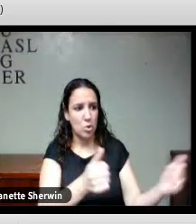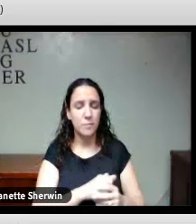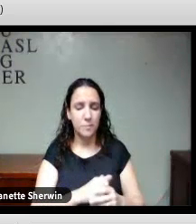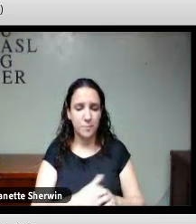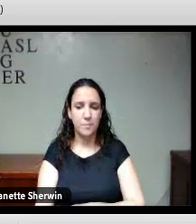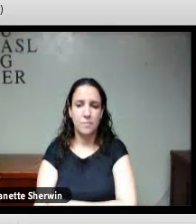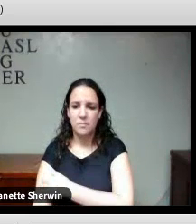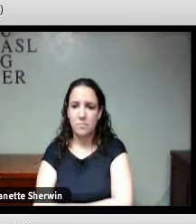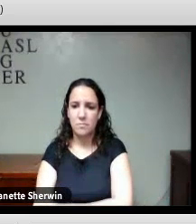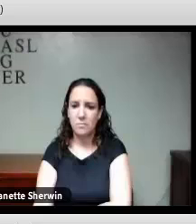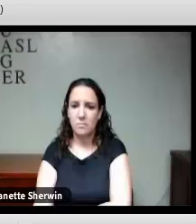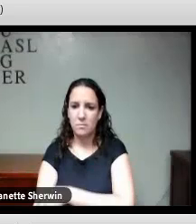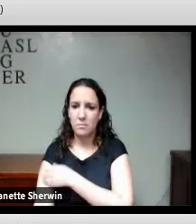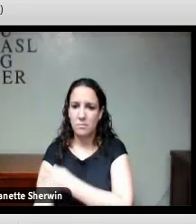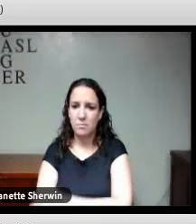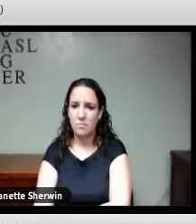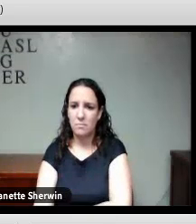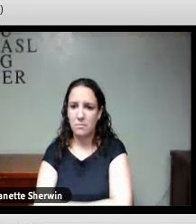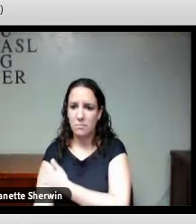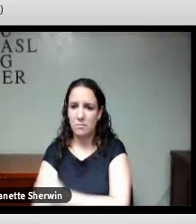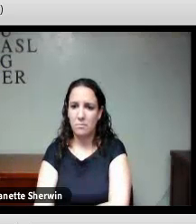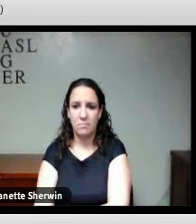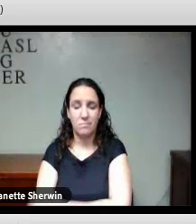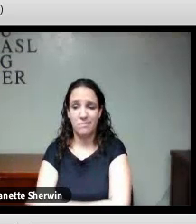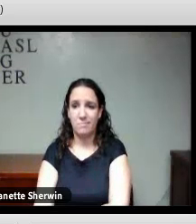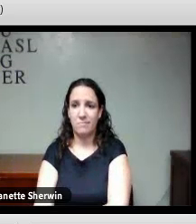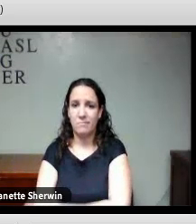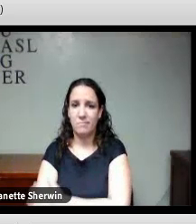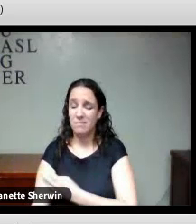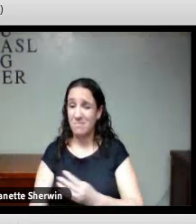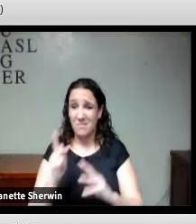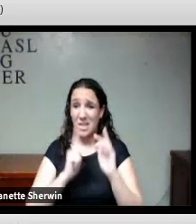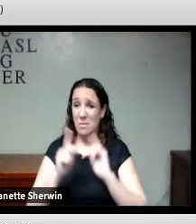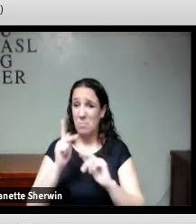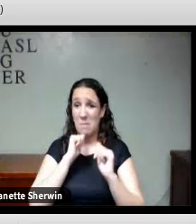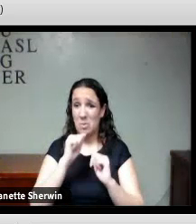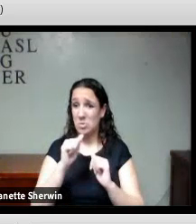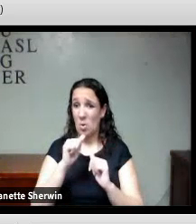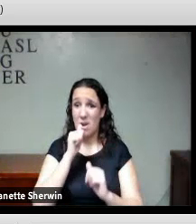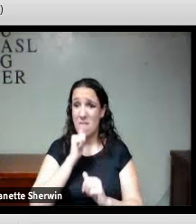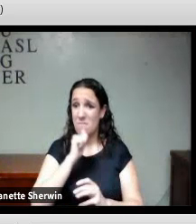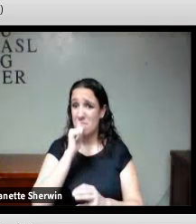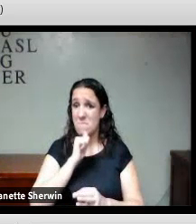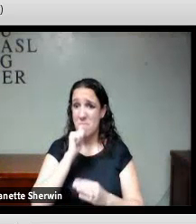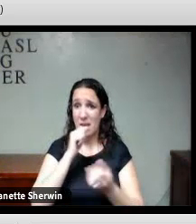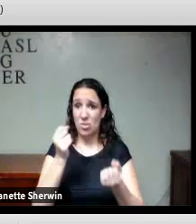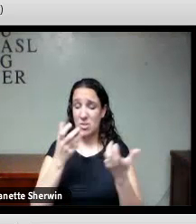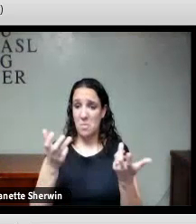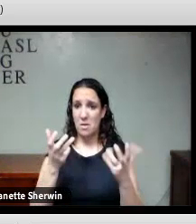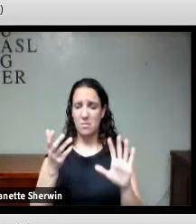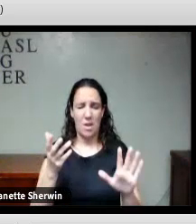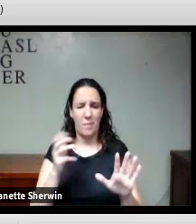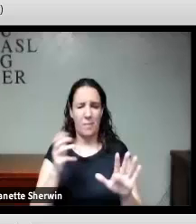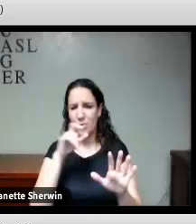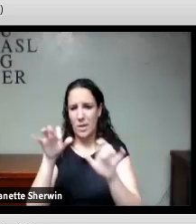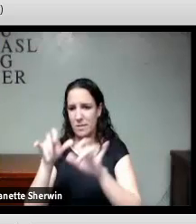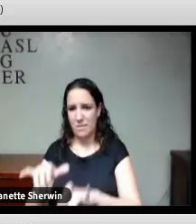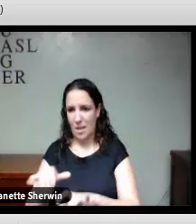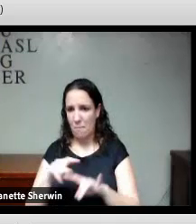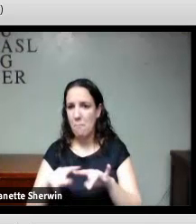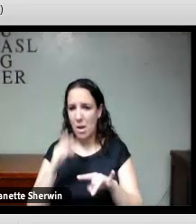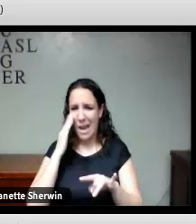People don't have much patience anymore, do they? And we understand why. Everything's instant. How many of you, and you don't have to even say yes in the chat box, but I know most of